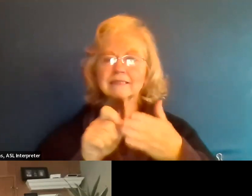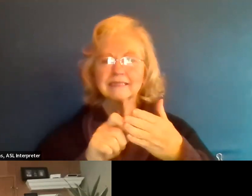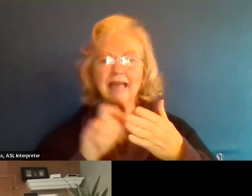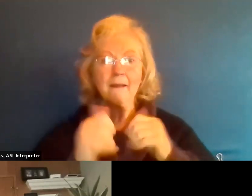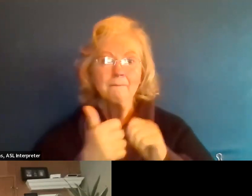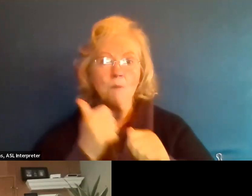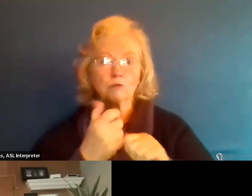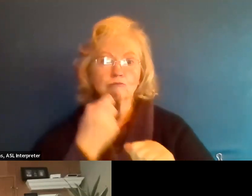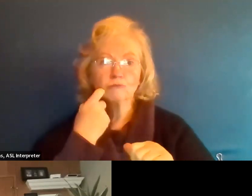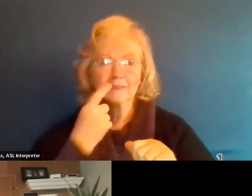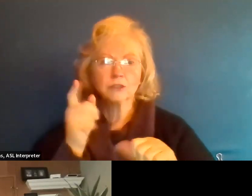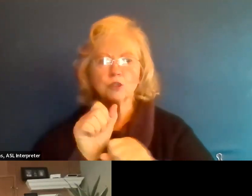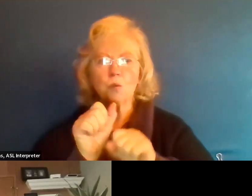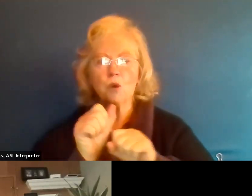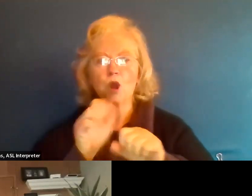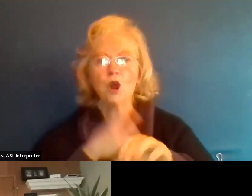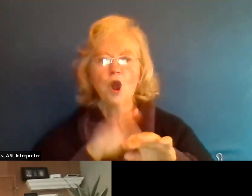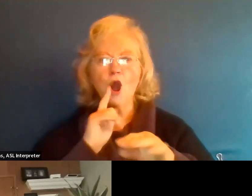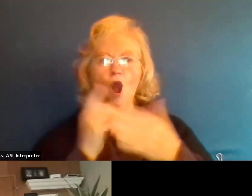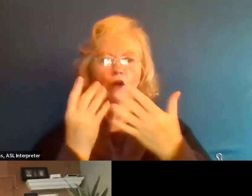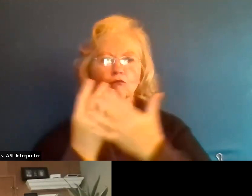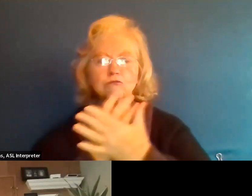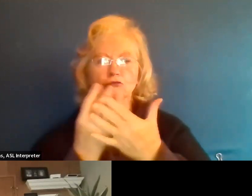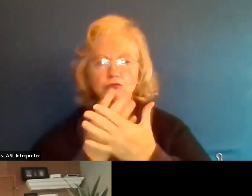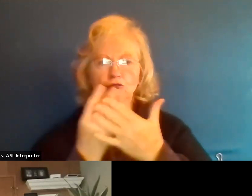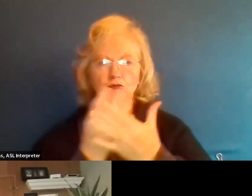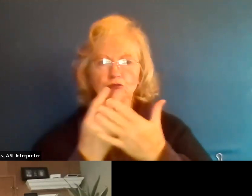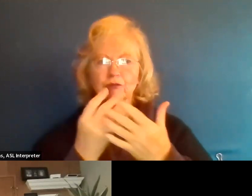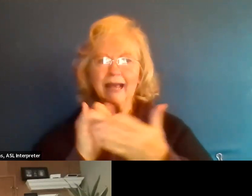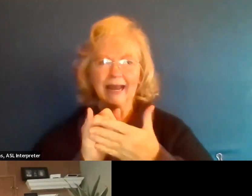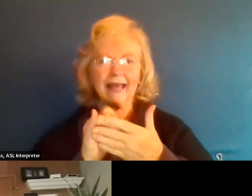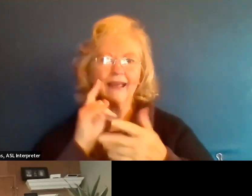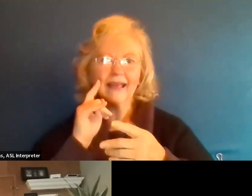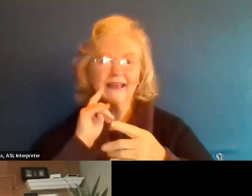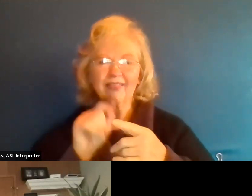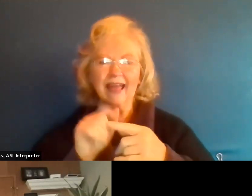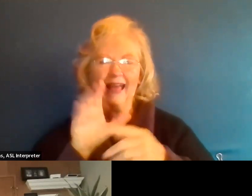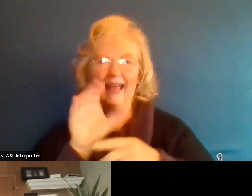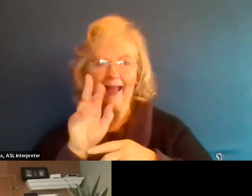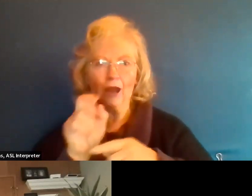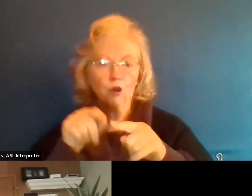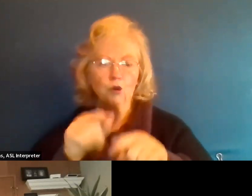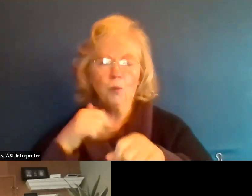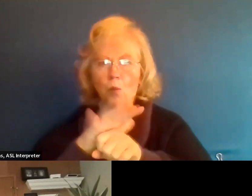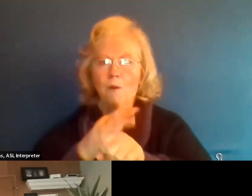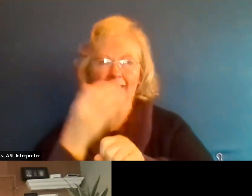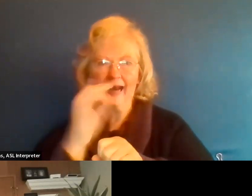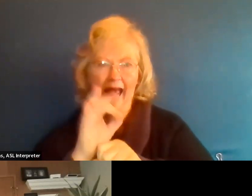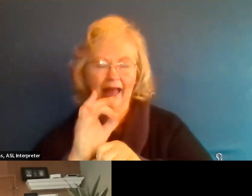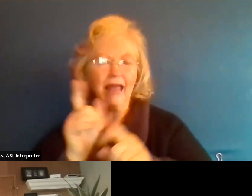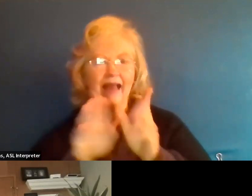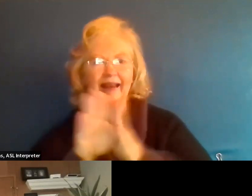recently, she's also worked on screening in primary care cognitive stabilization intervention during COVID-19 and developed guidelines for the provision